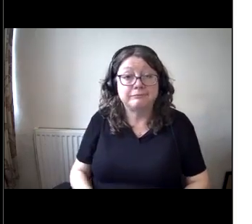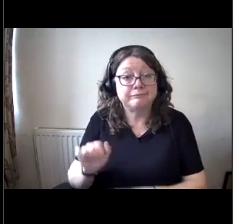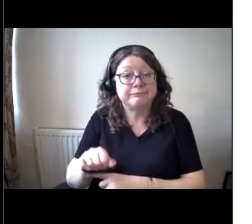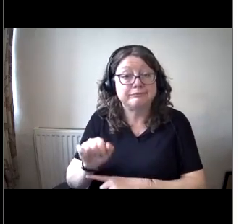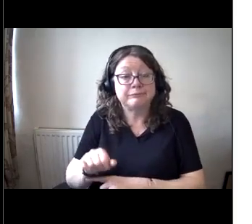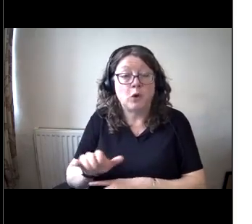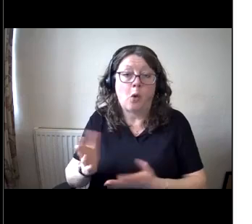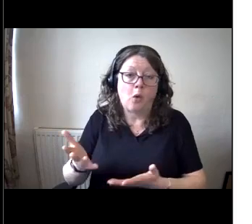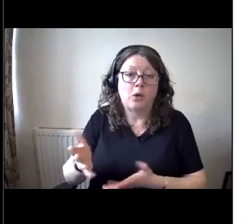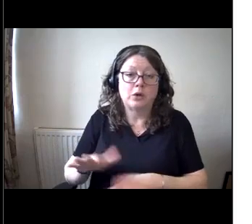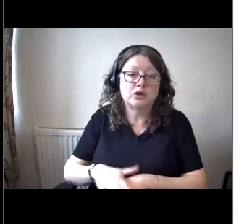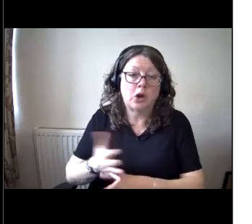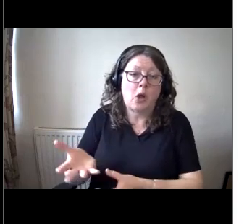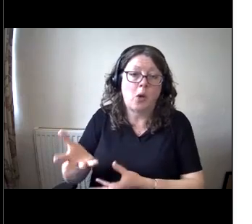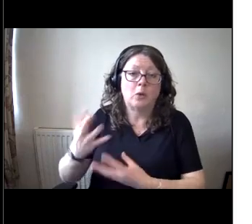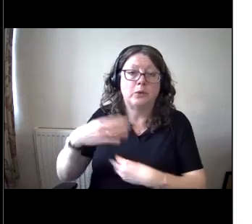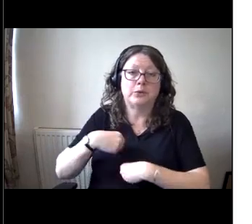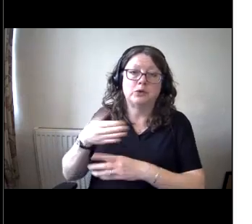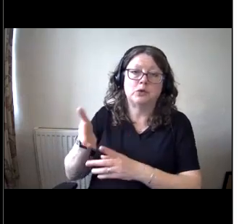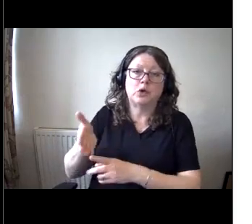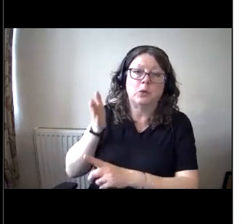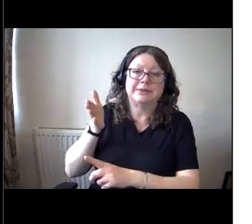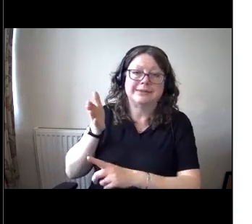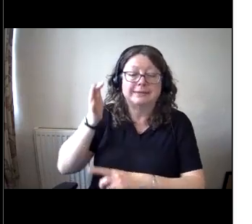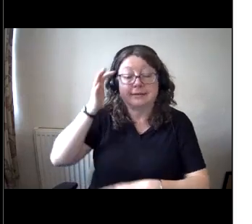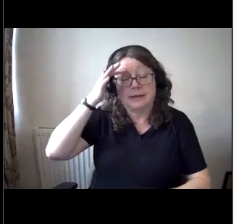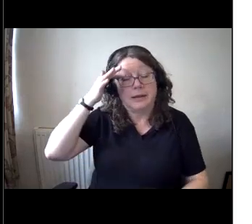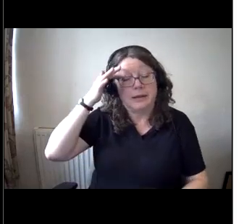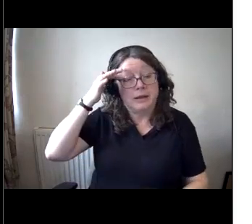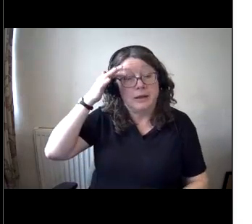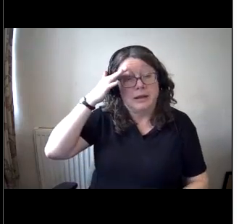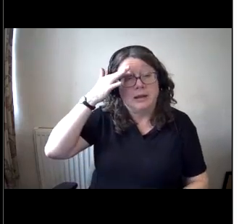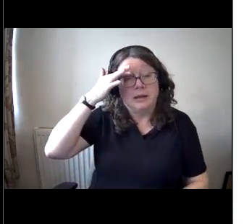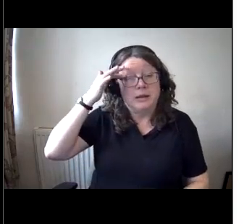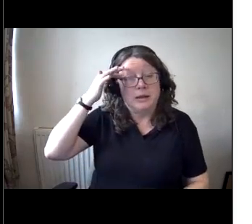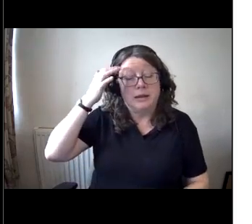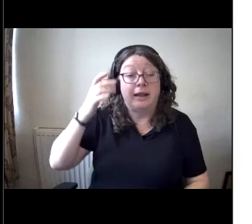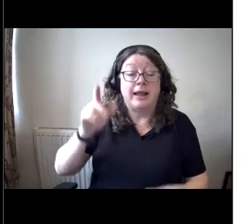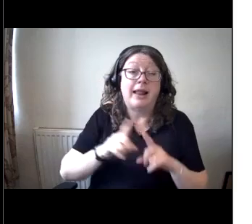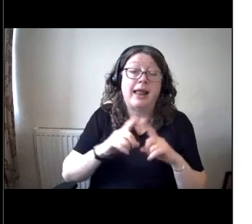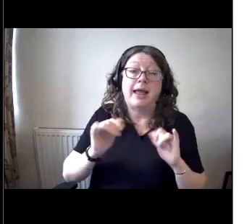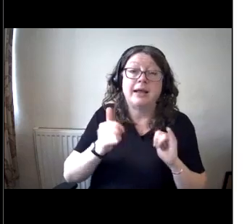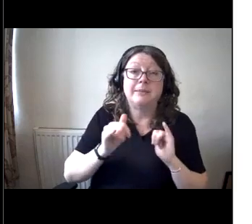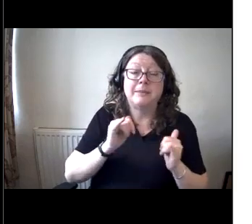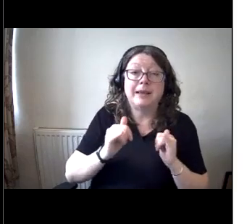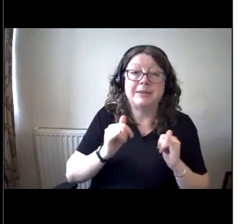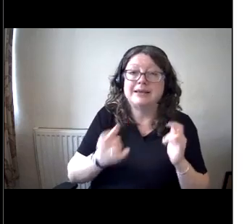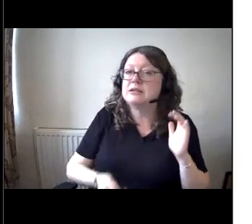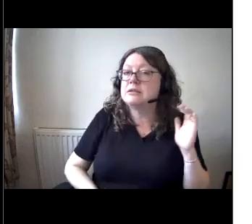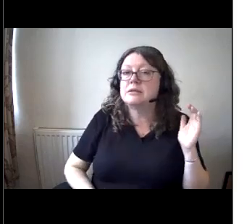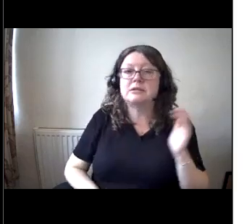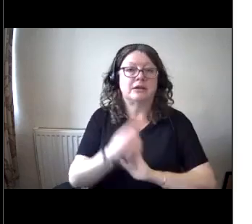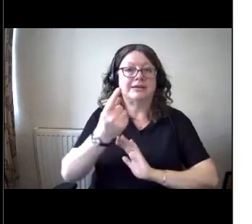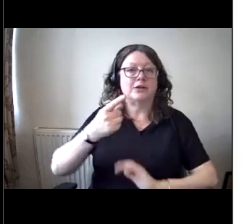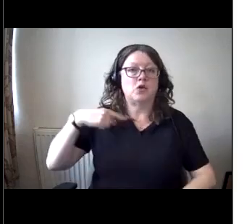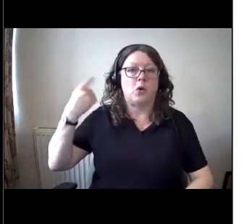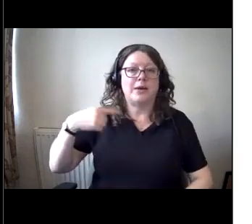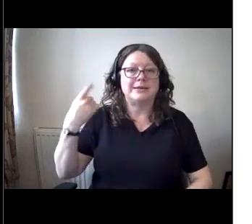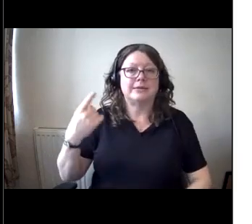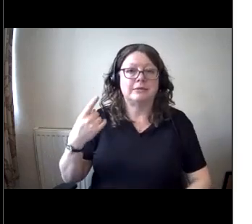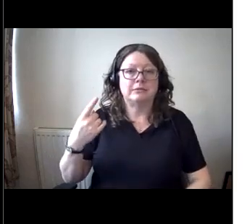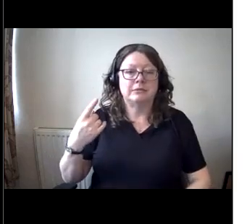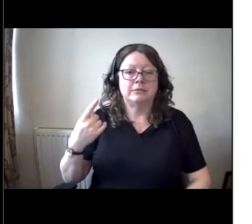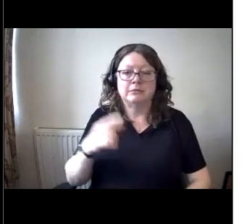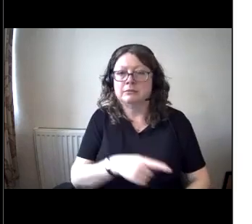other people may well notice. So thinking about maybe if there are sudden or loud noises, maybe they don't notice them or don't